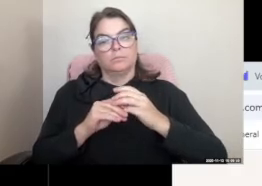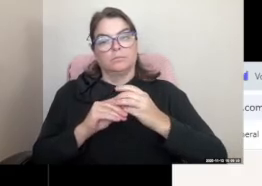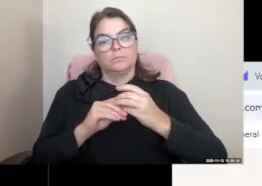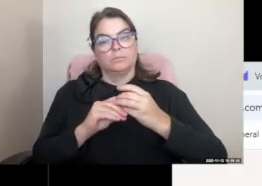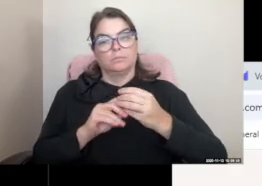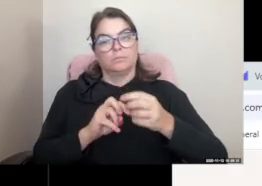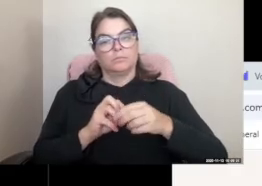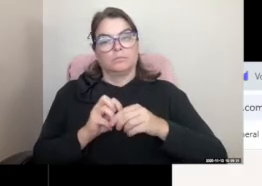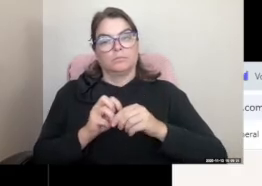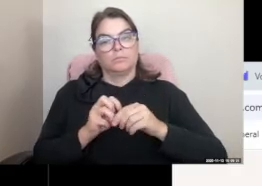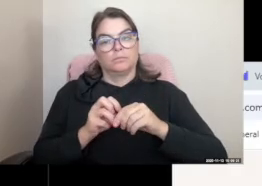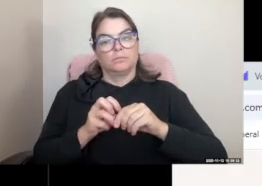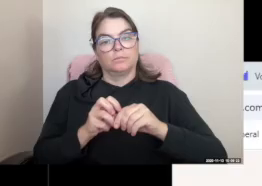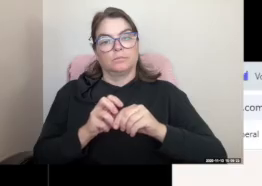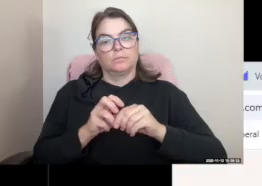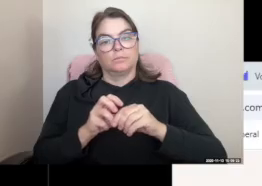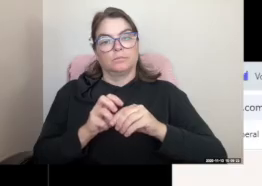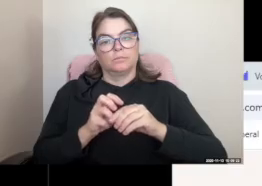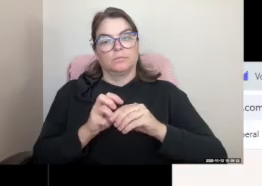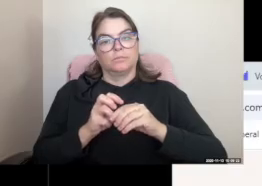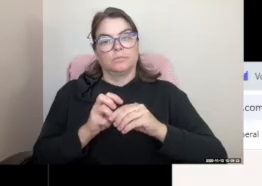lots of stuff, but